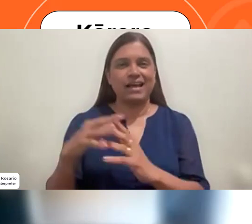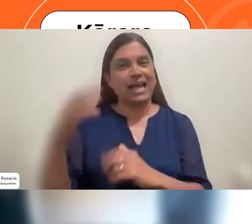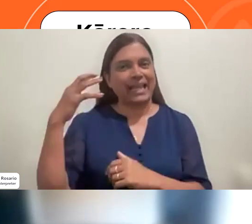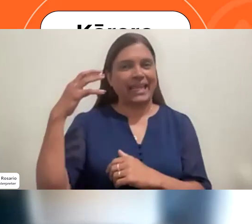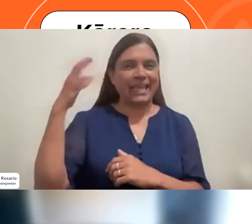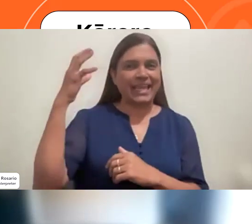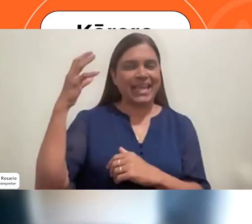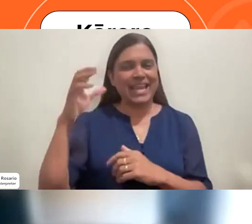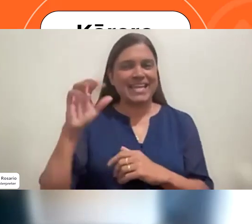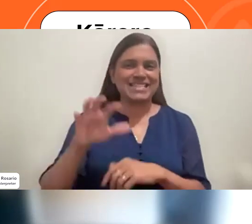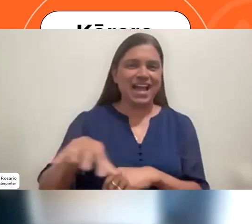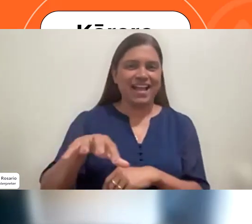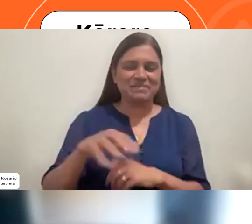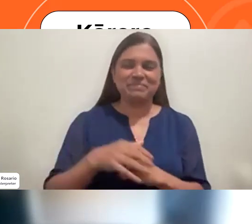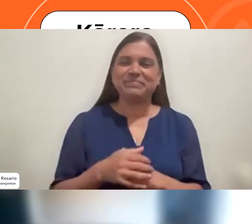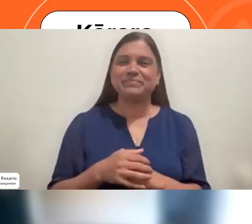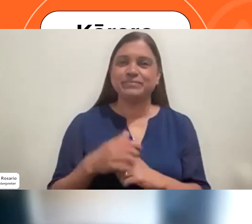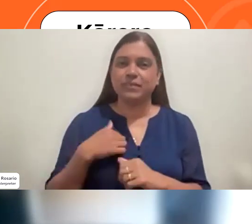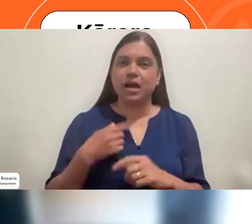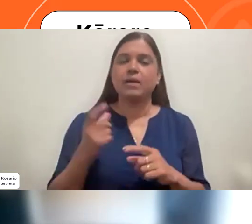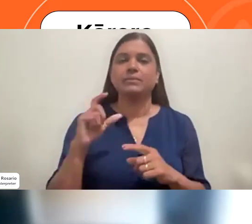I am the chief executive of